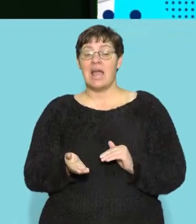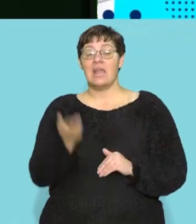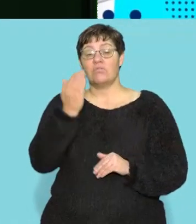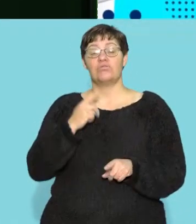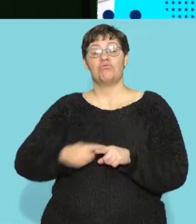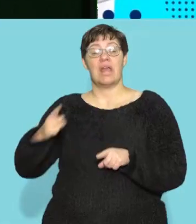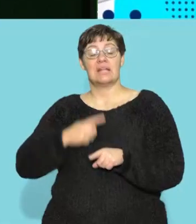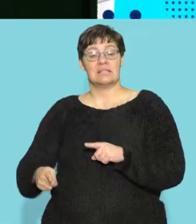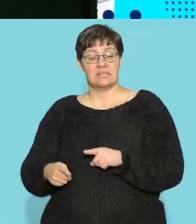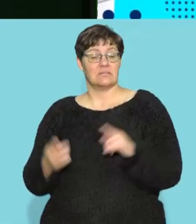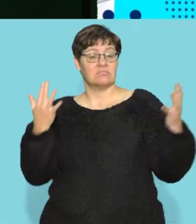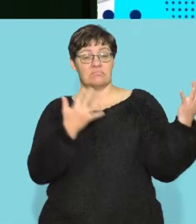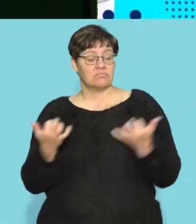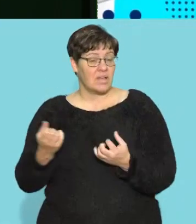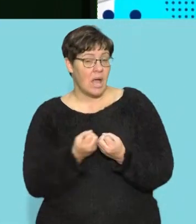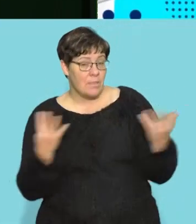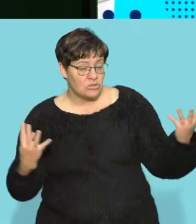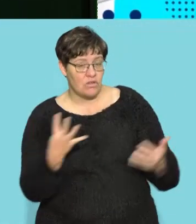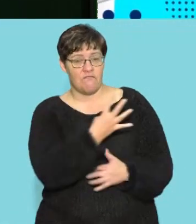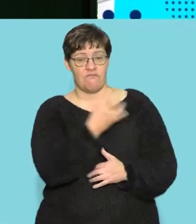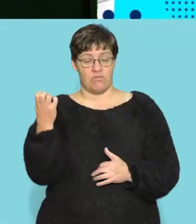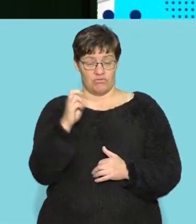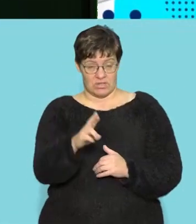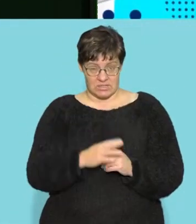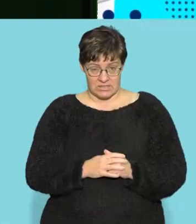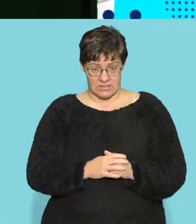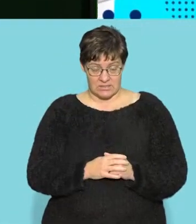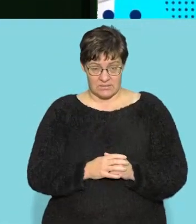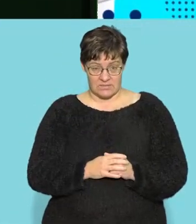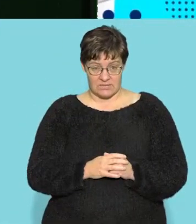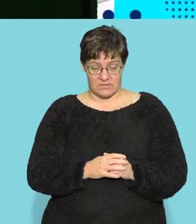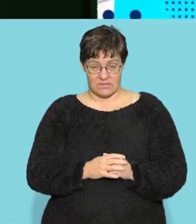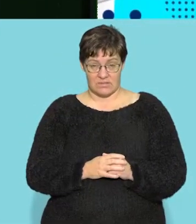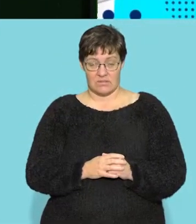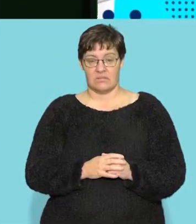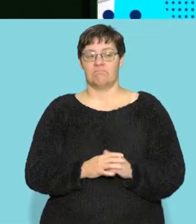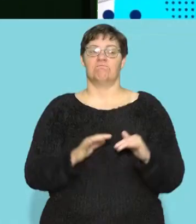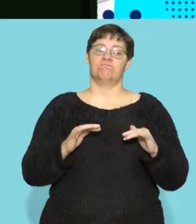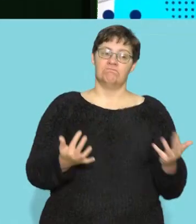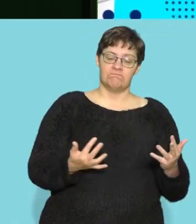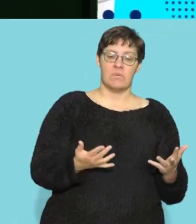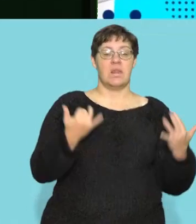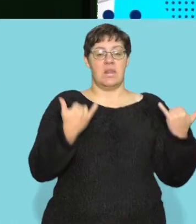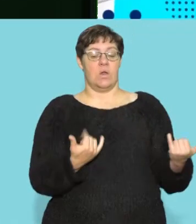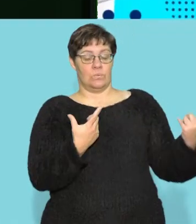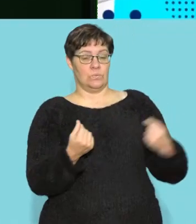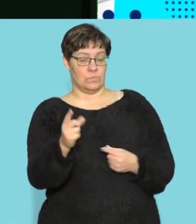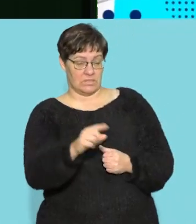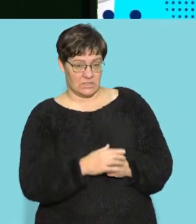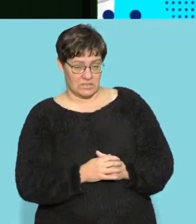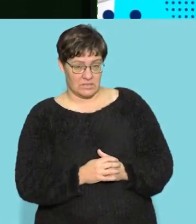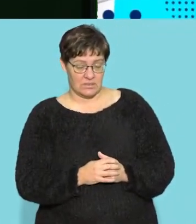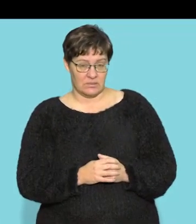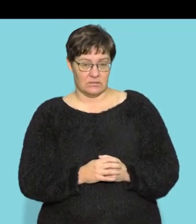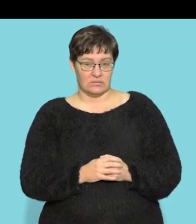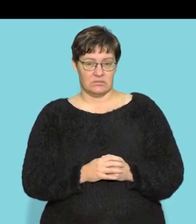increased rental works out to 400 Rand. Got it? Okay? So what do I now do? I